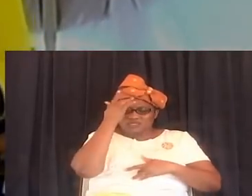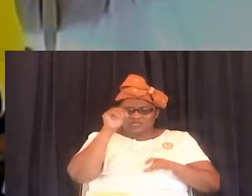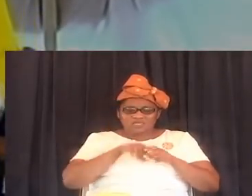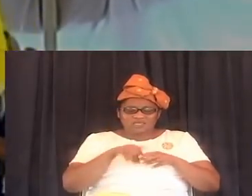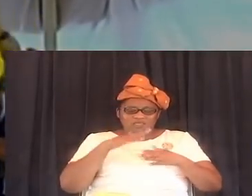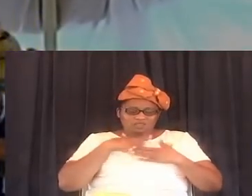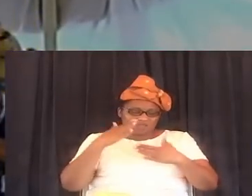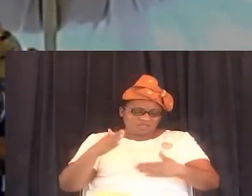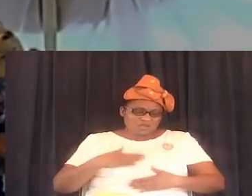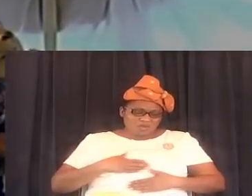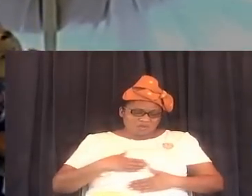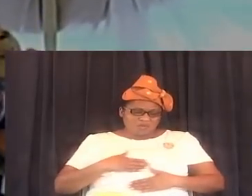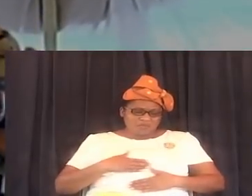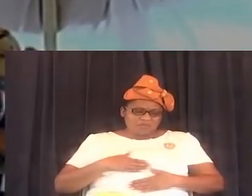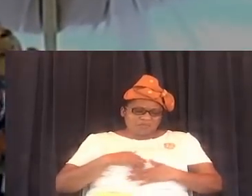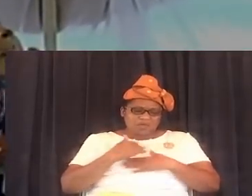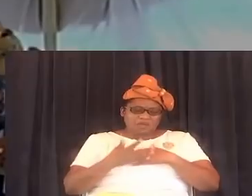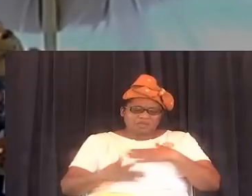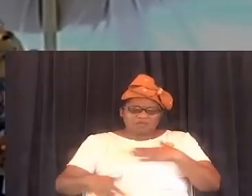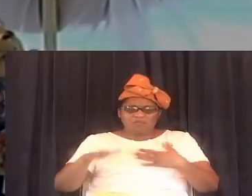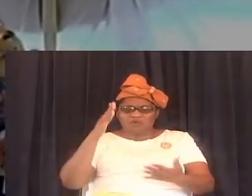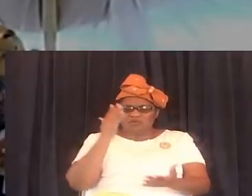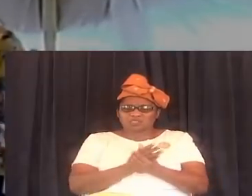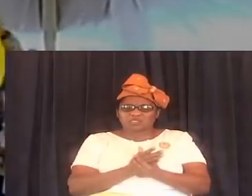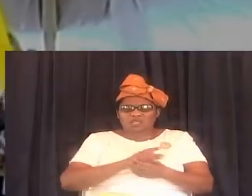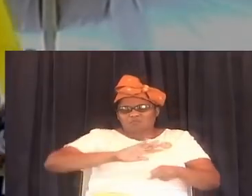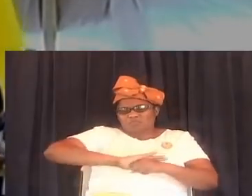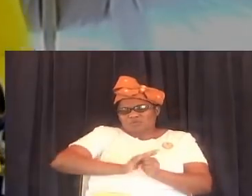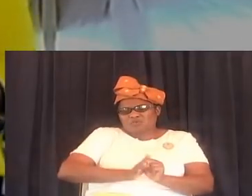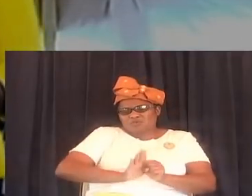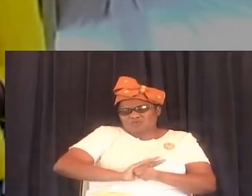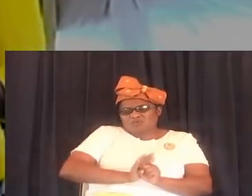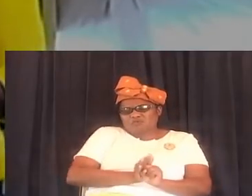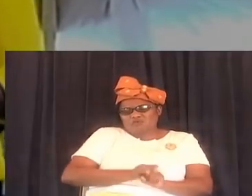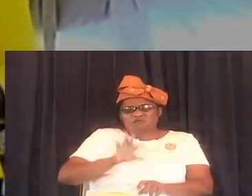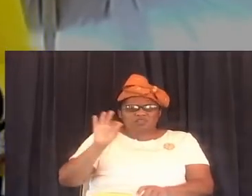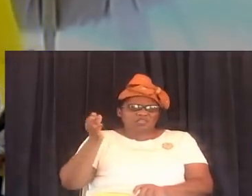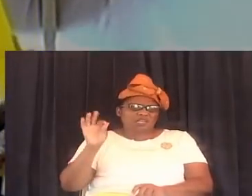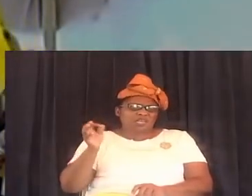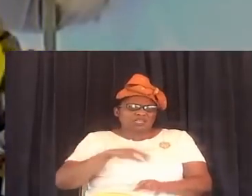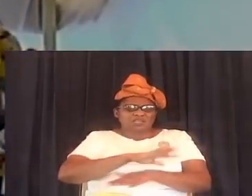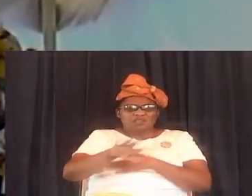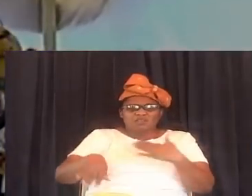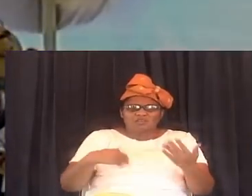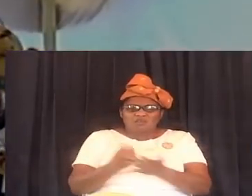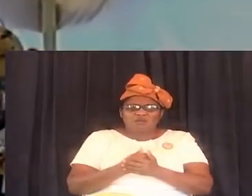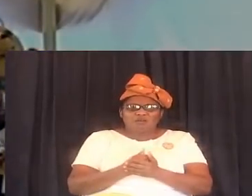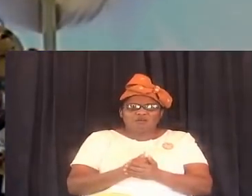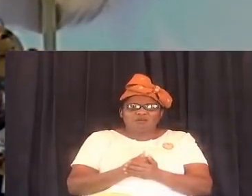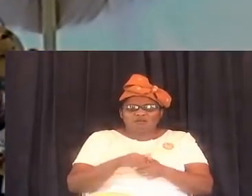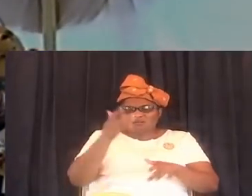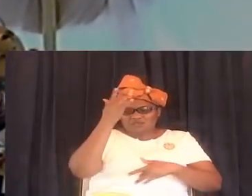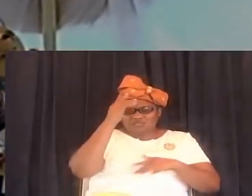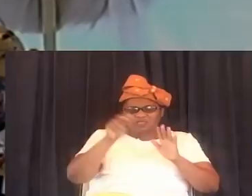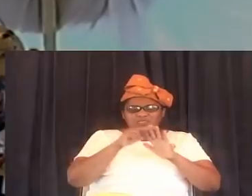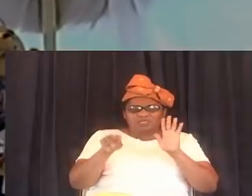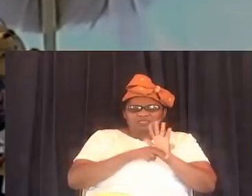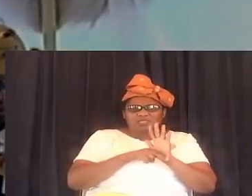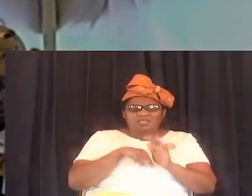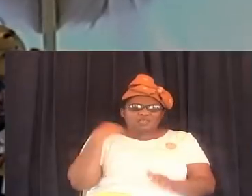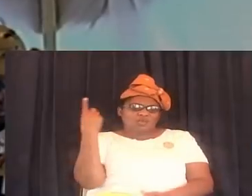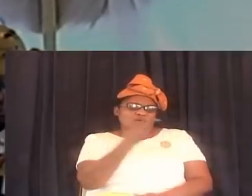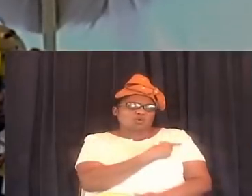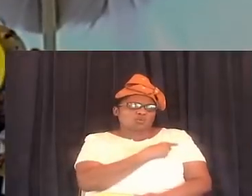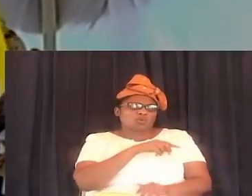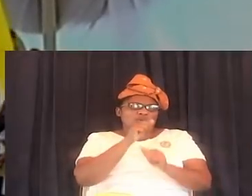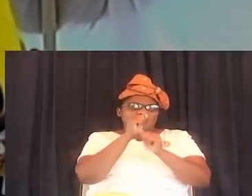blood clots, COVID-19, all these kind of a disease and viruses. Father, in the name of Jesus, we are praying that